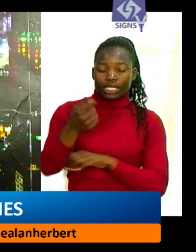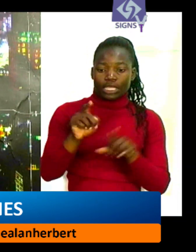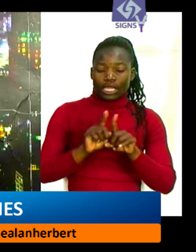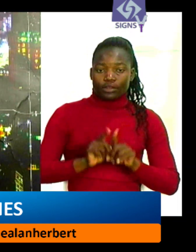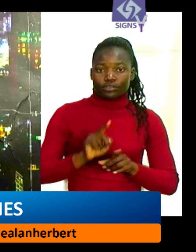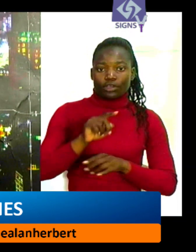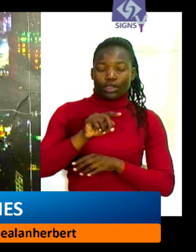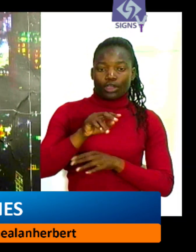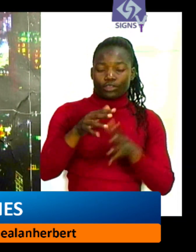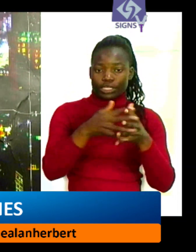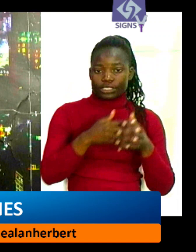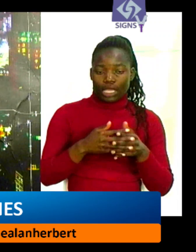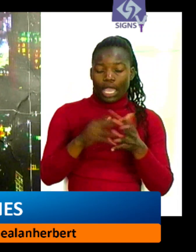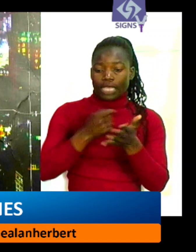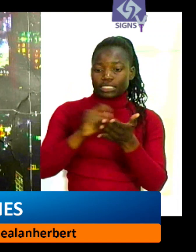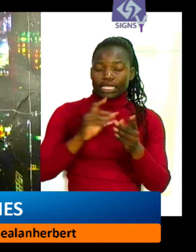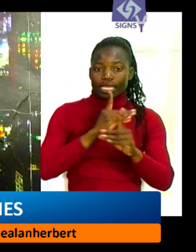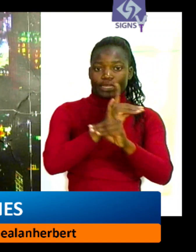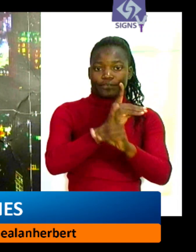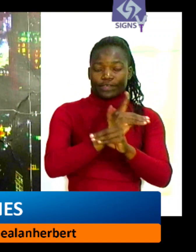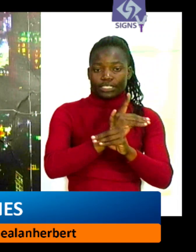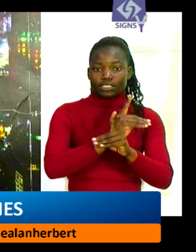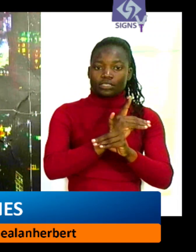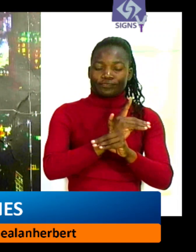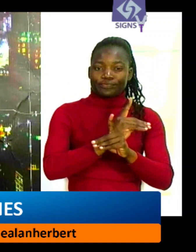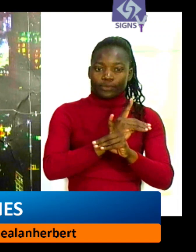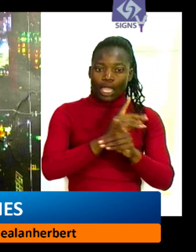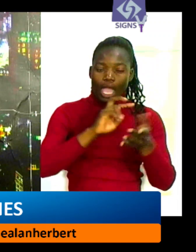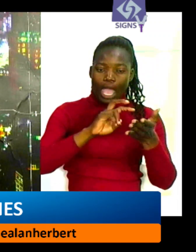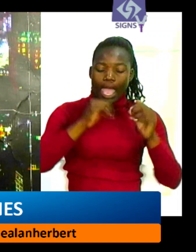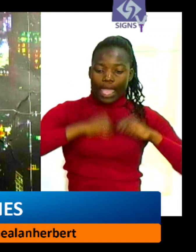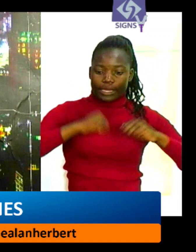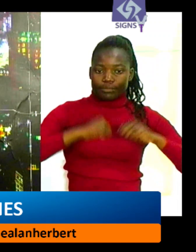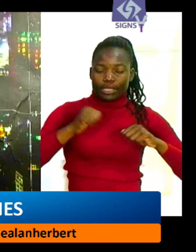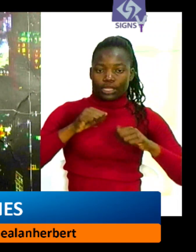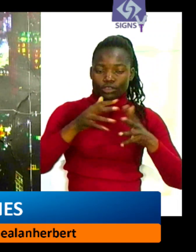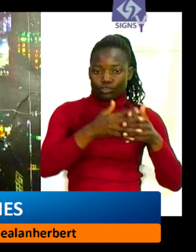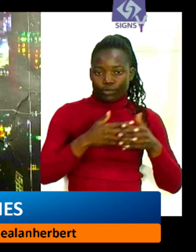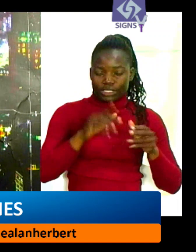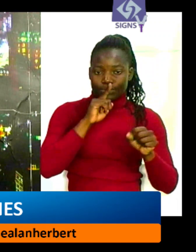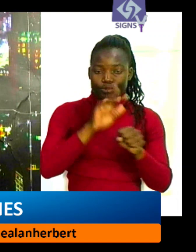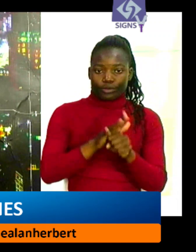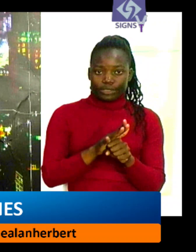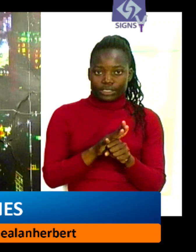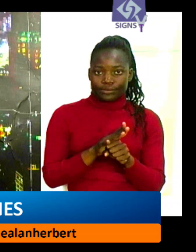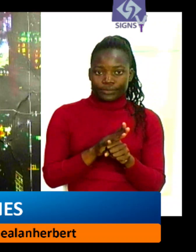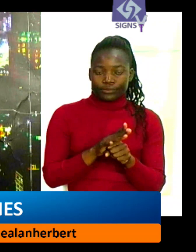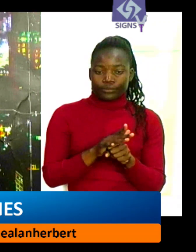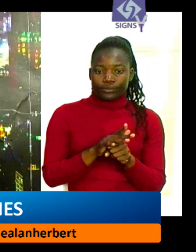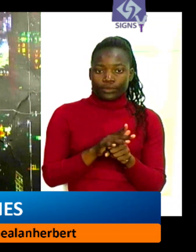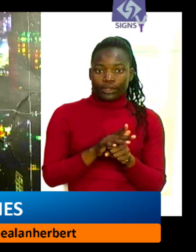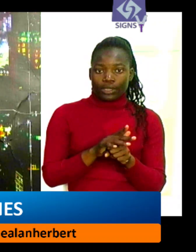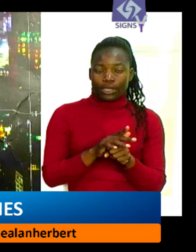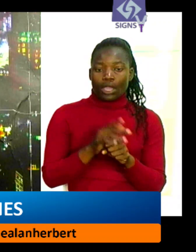From the president now to Kenya and United States signed a defense cooperation agreement. The United States has